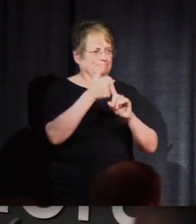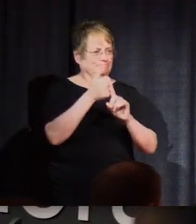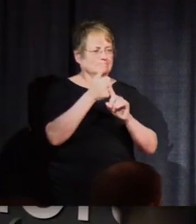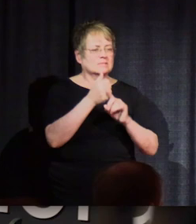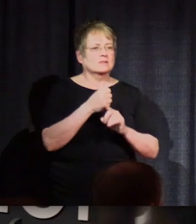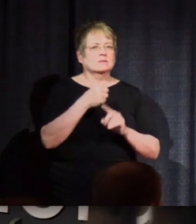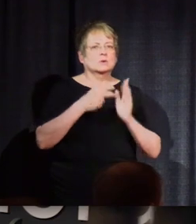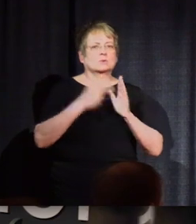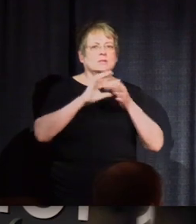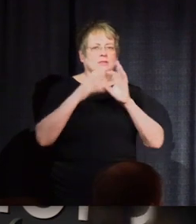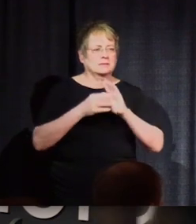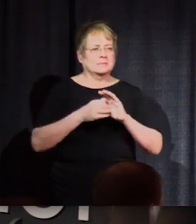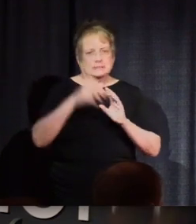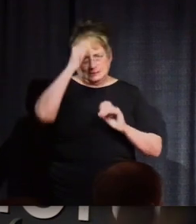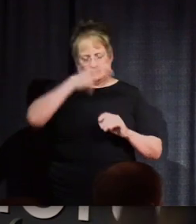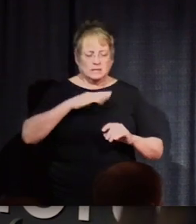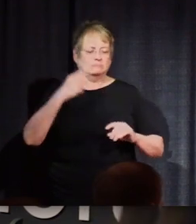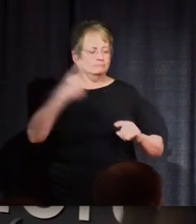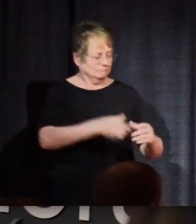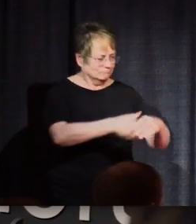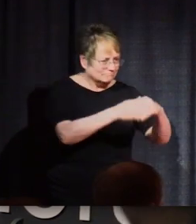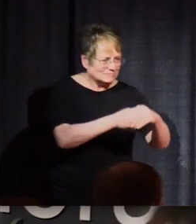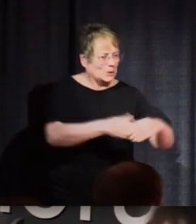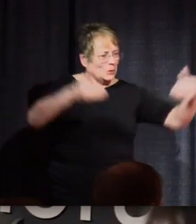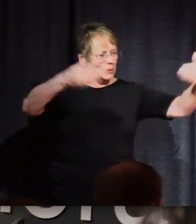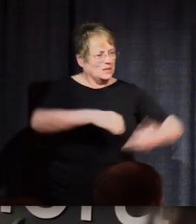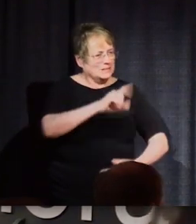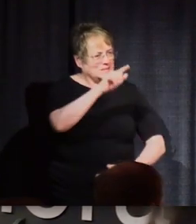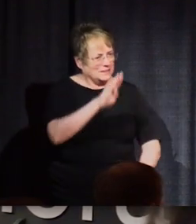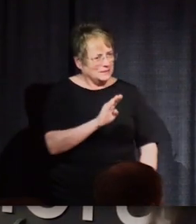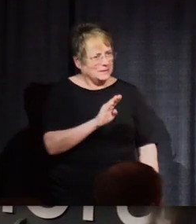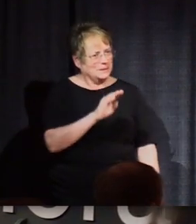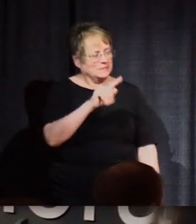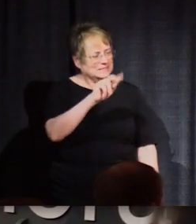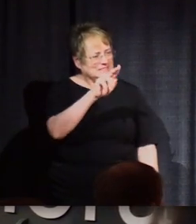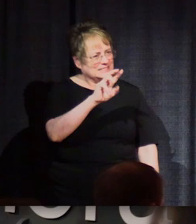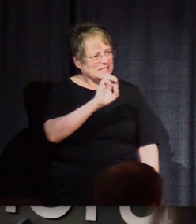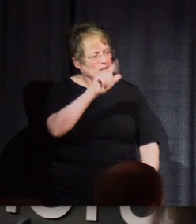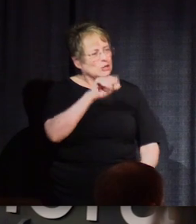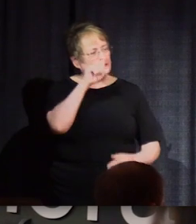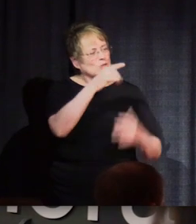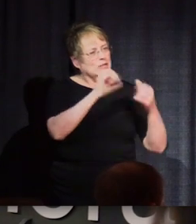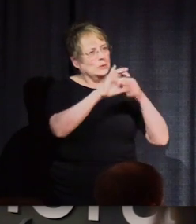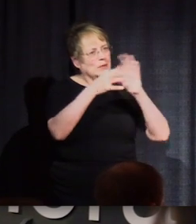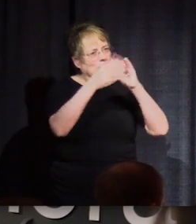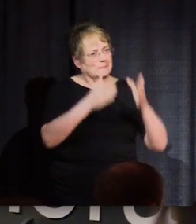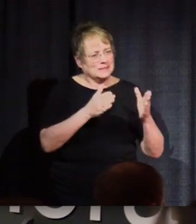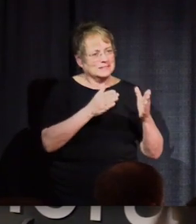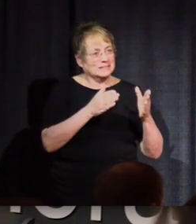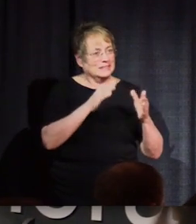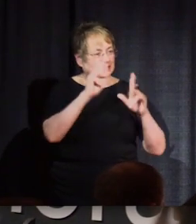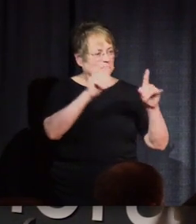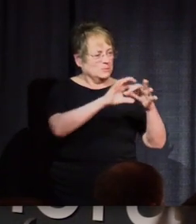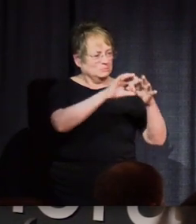me he shakes my hand and he says welcome to the club tayla you are an olympian and no